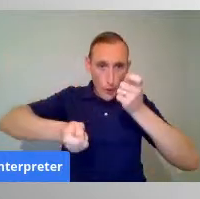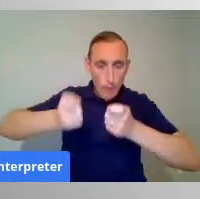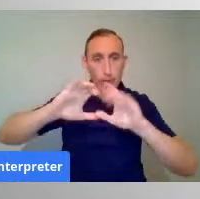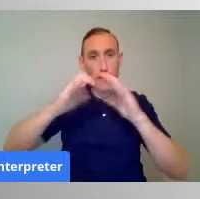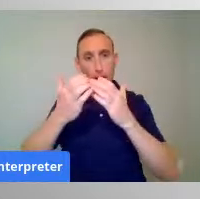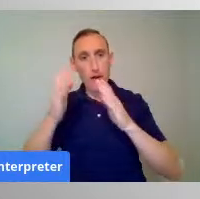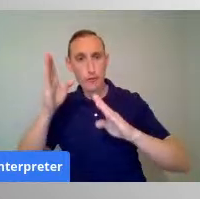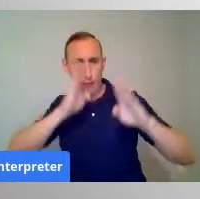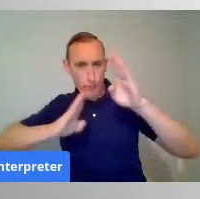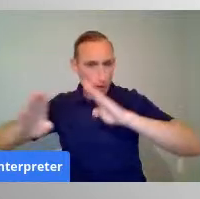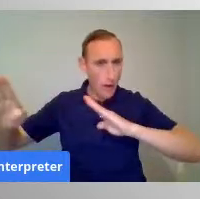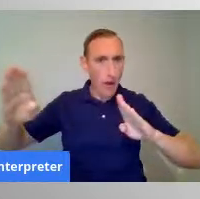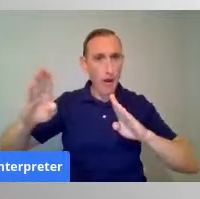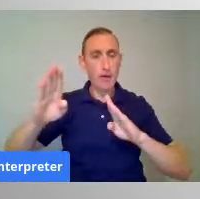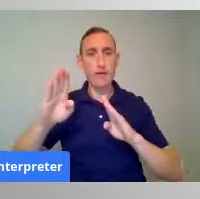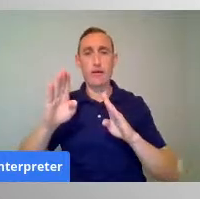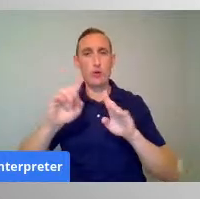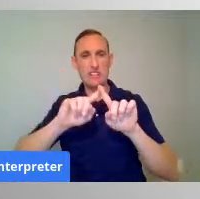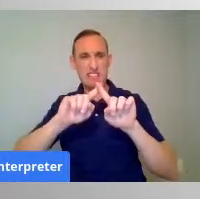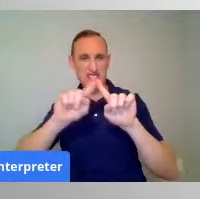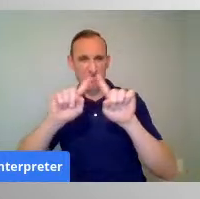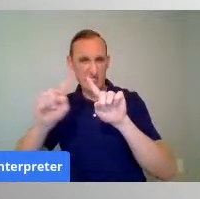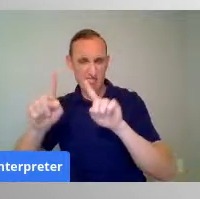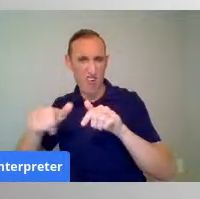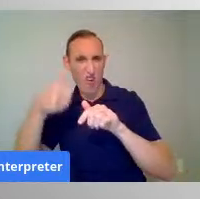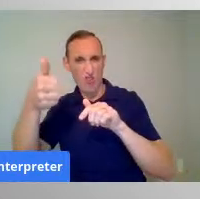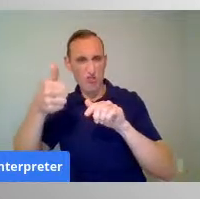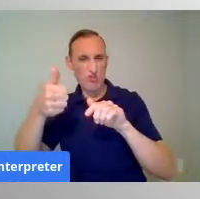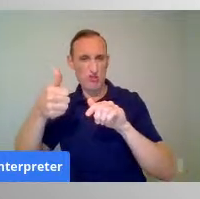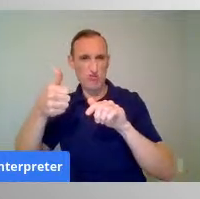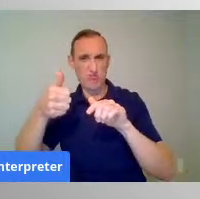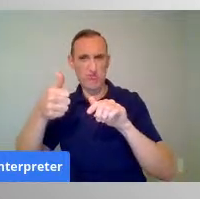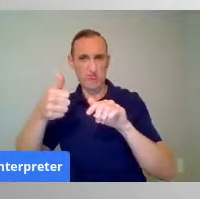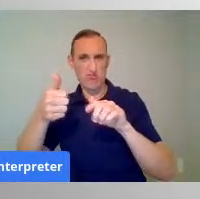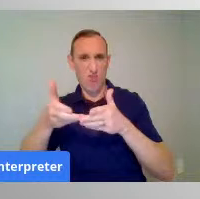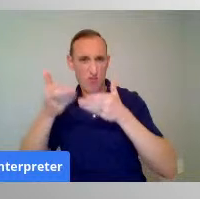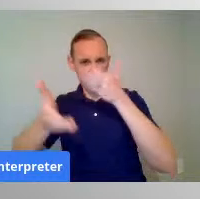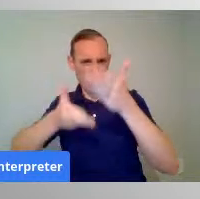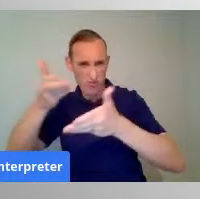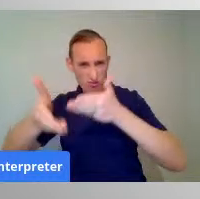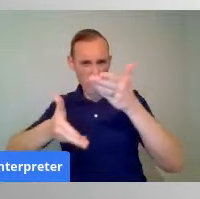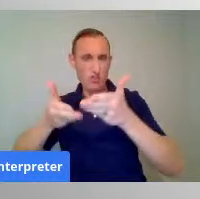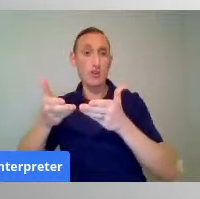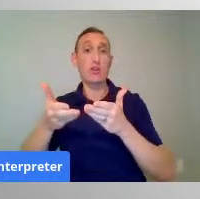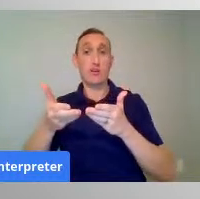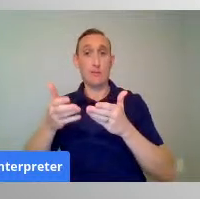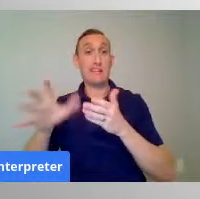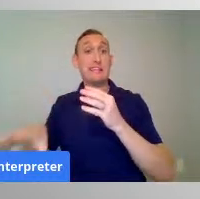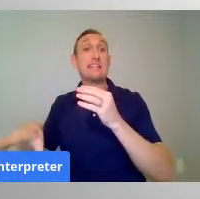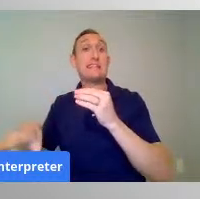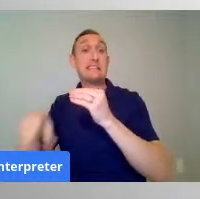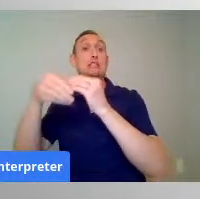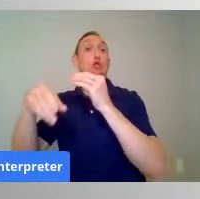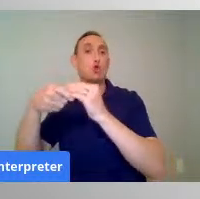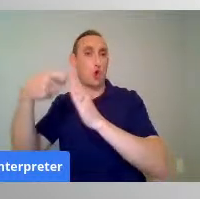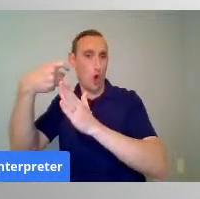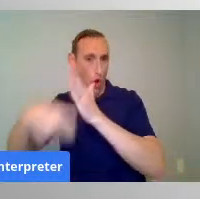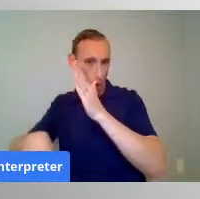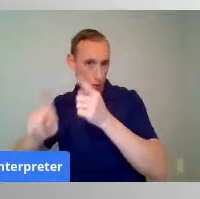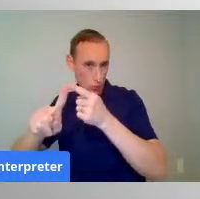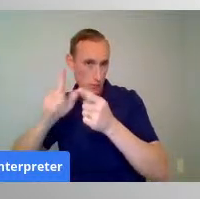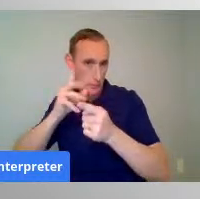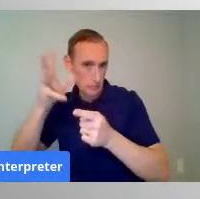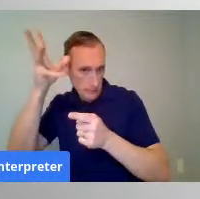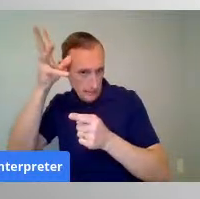taekwondo, sewing that comes in. But all of those were, as she said, additional costs to parents. So there was the flat